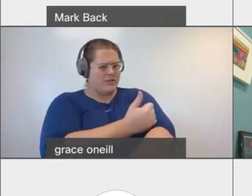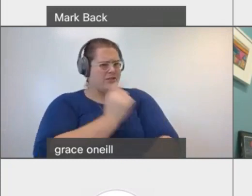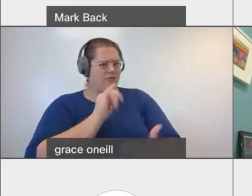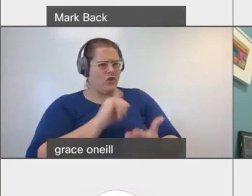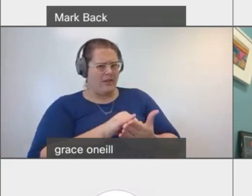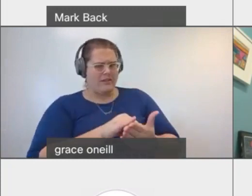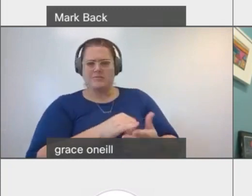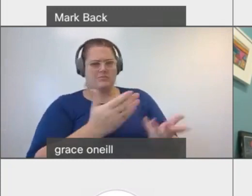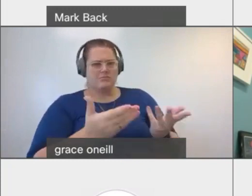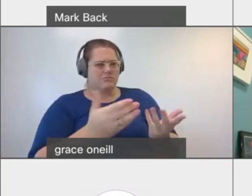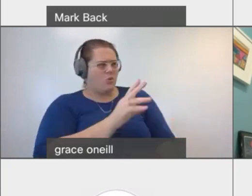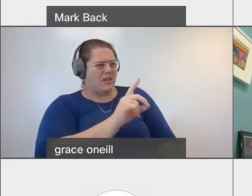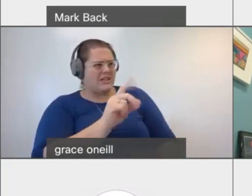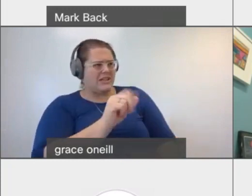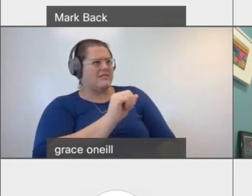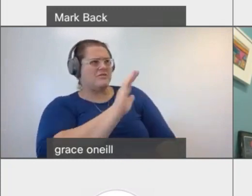to proceed?